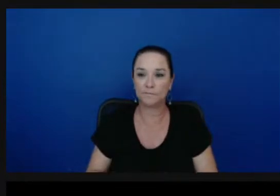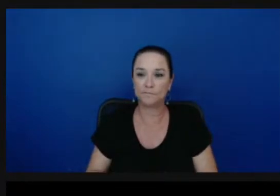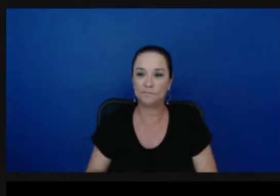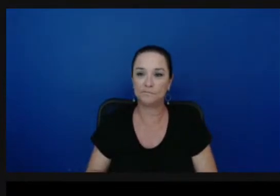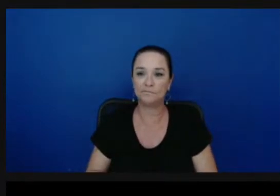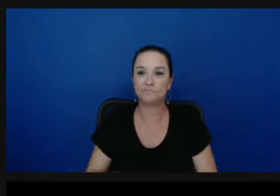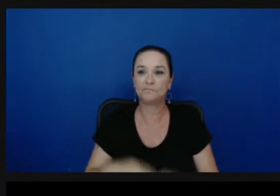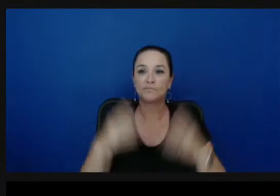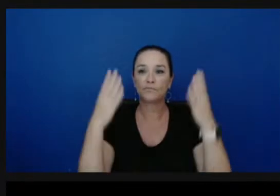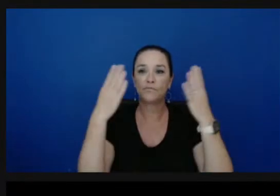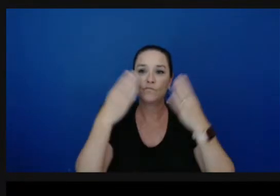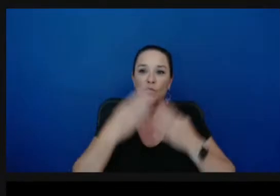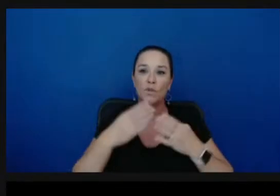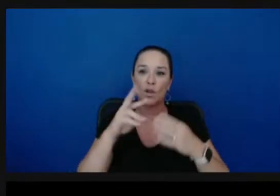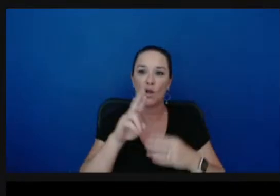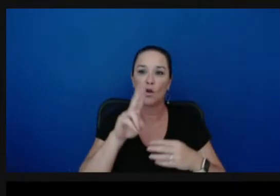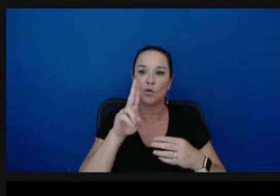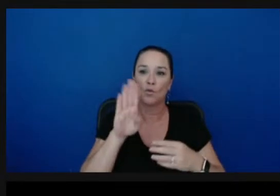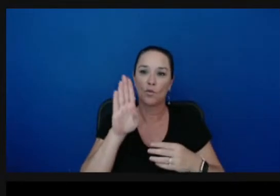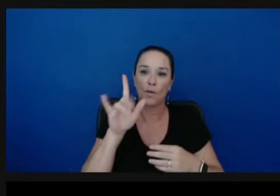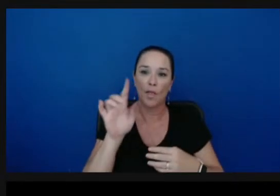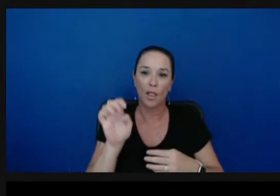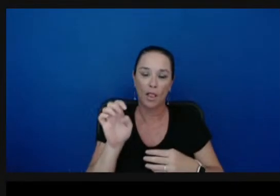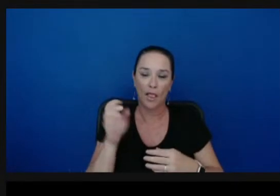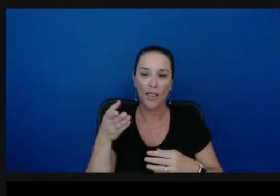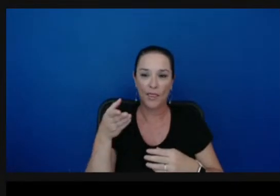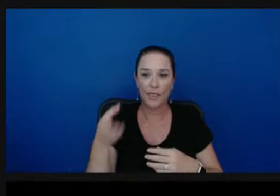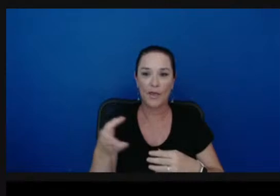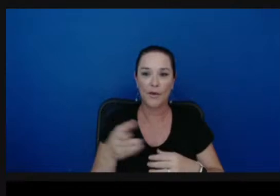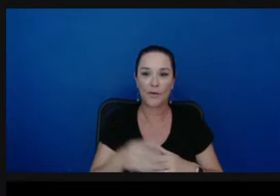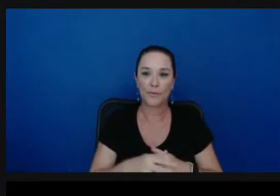darker colored rubble in this down drop block area.